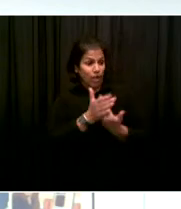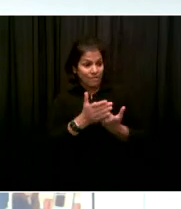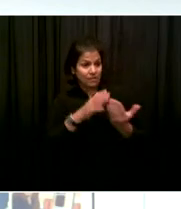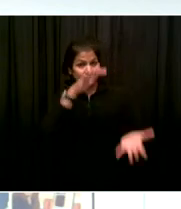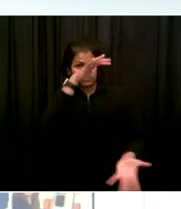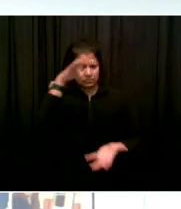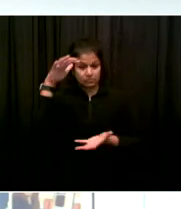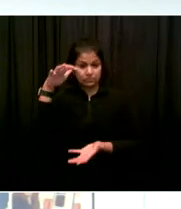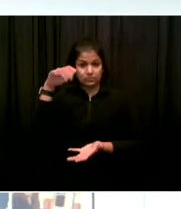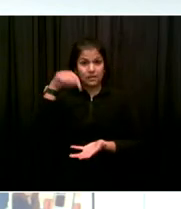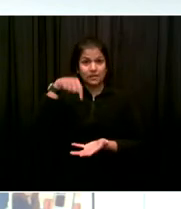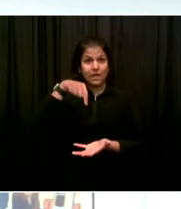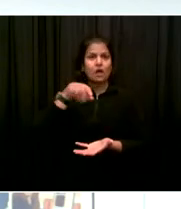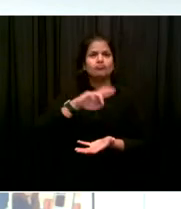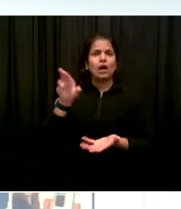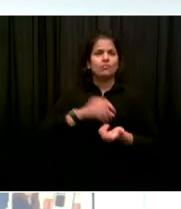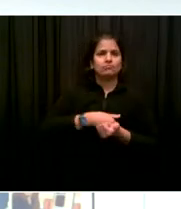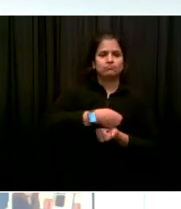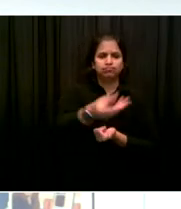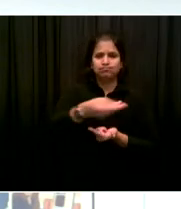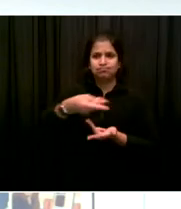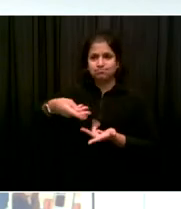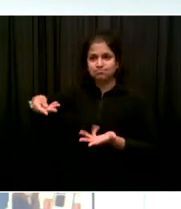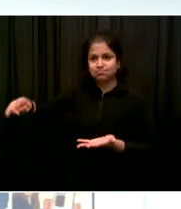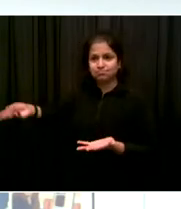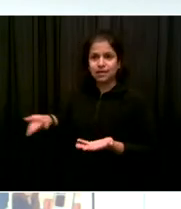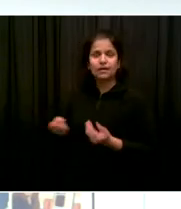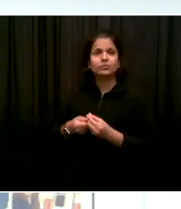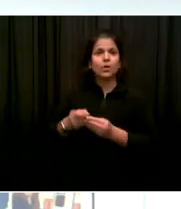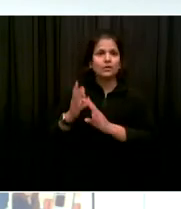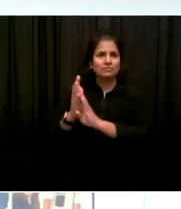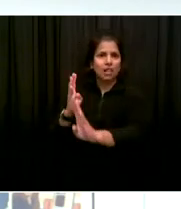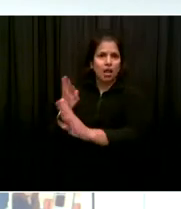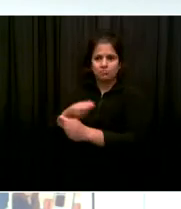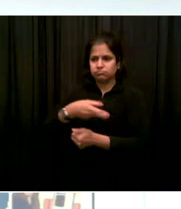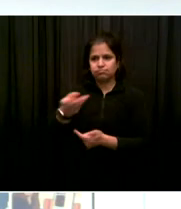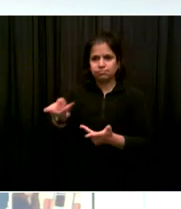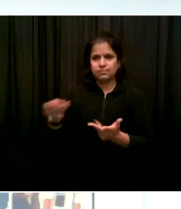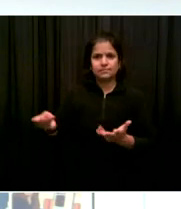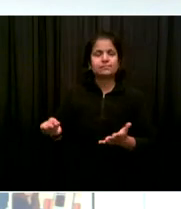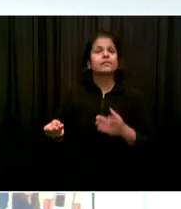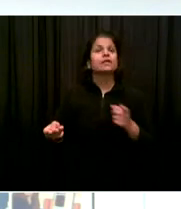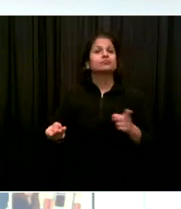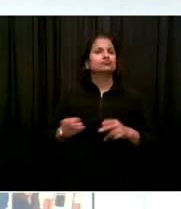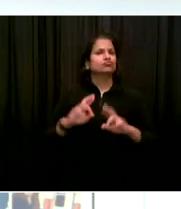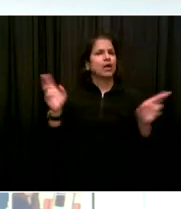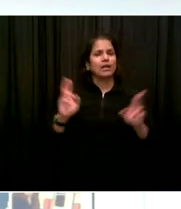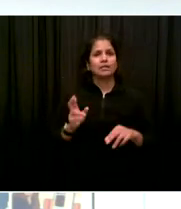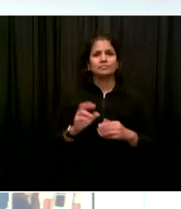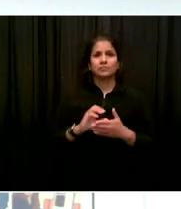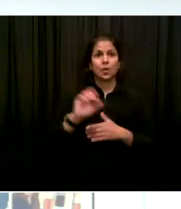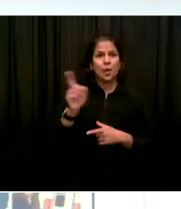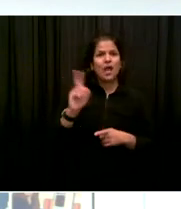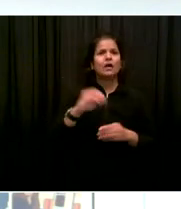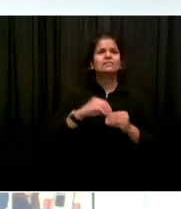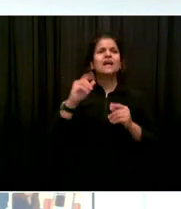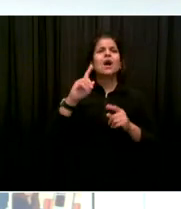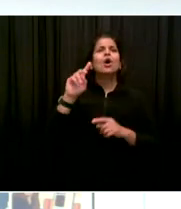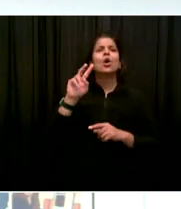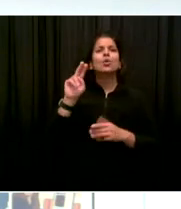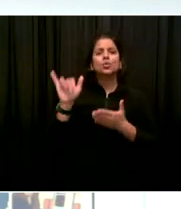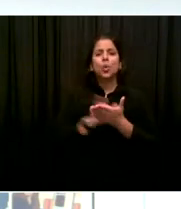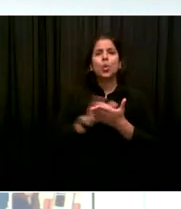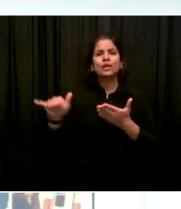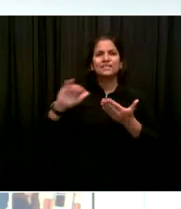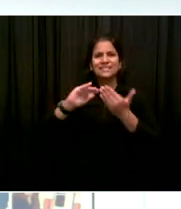rapidly disseminated across our city sites so that they're available to distribute to people, particularly